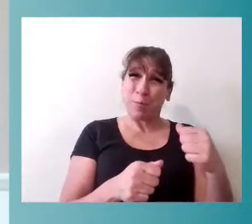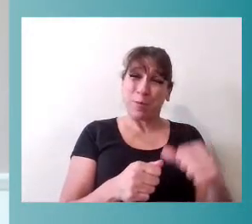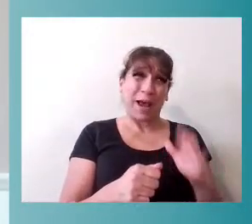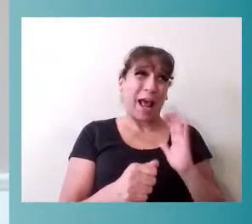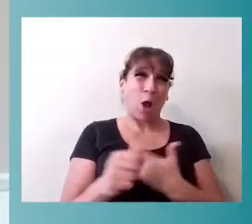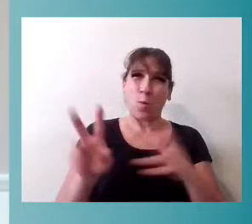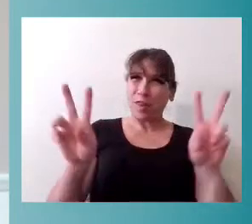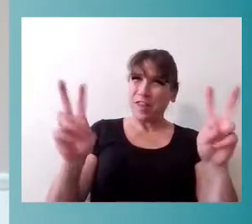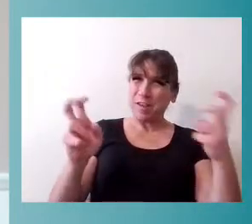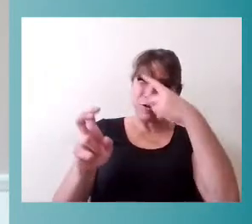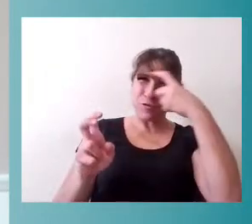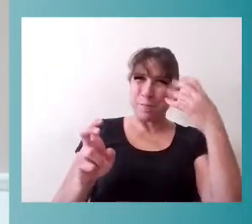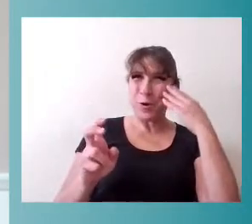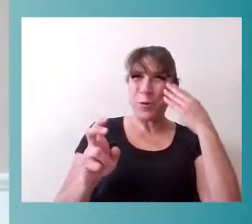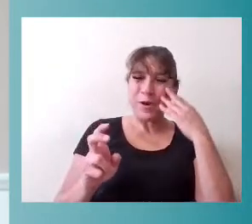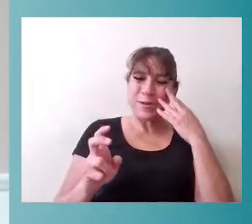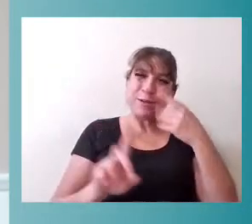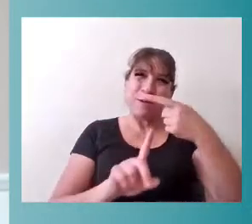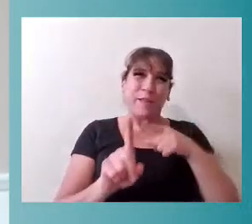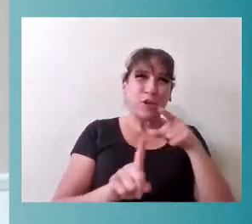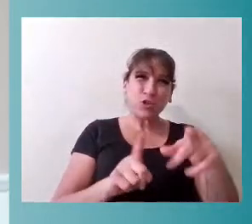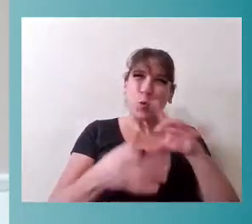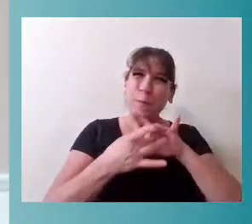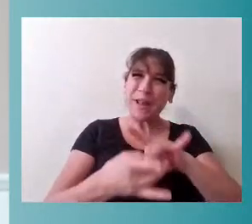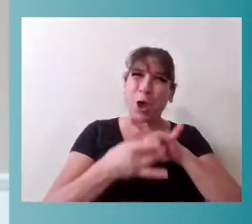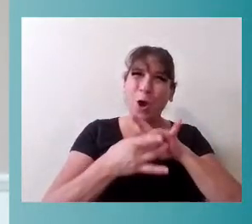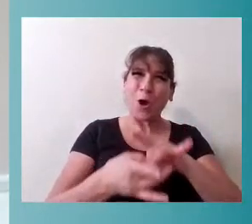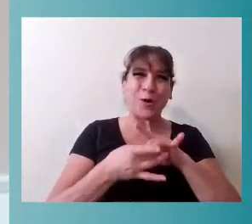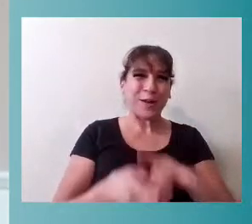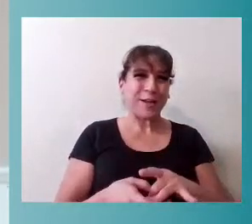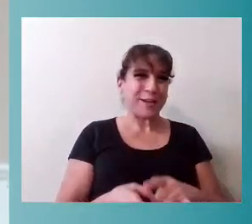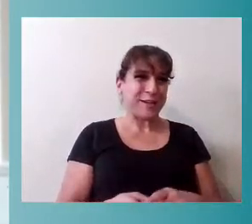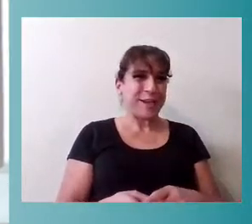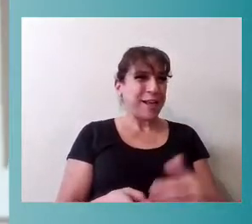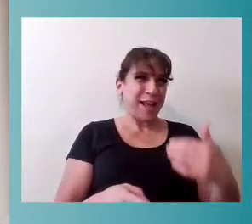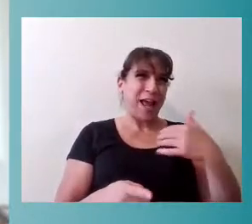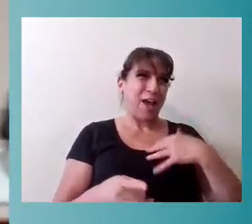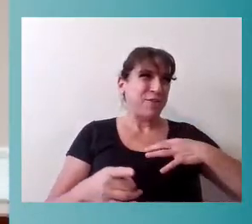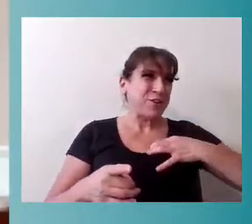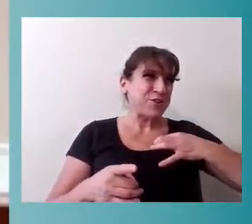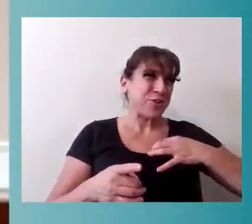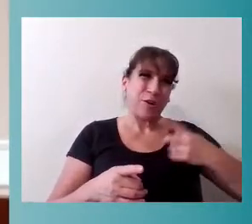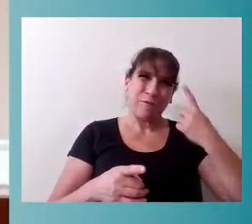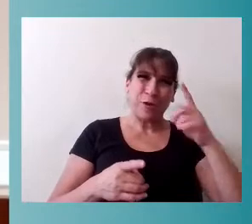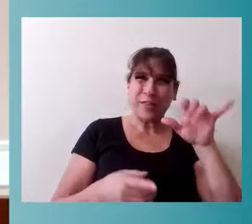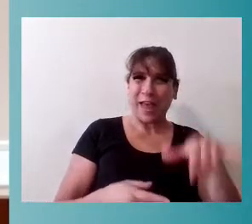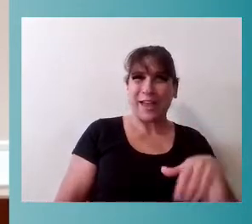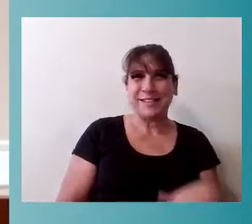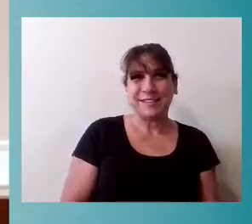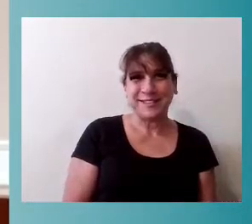for Trauma Awareness Month is You Belong. I have a shirt for that.